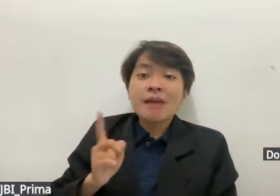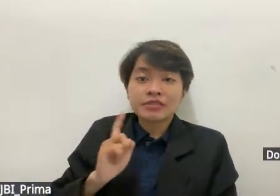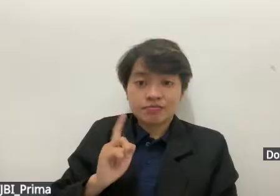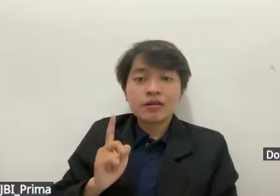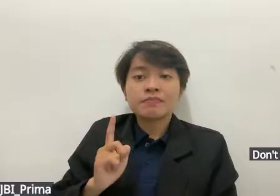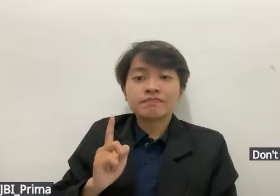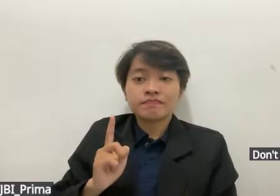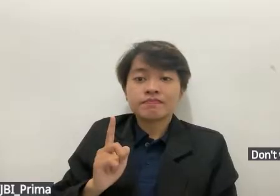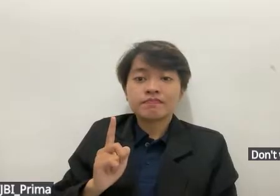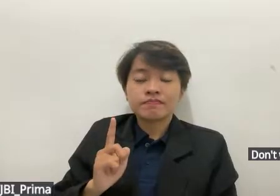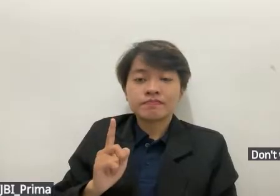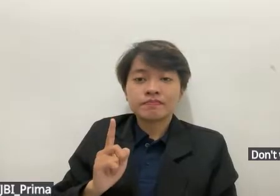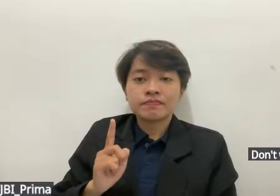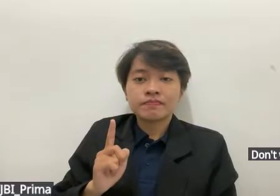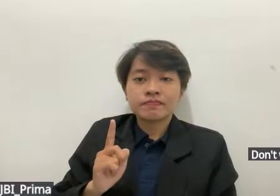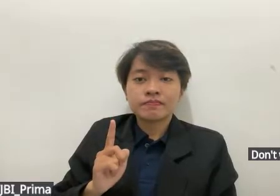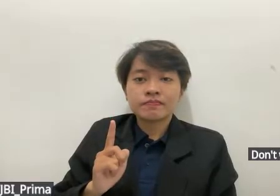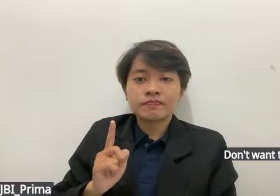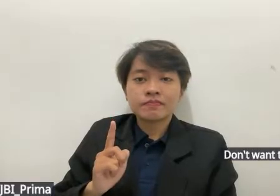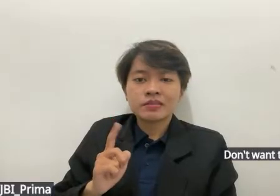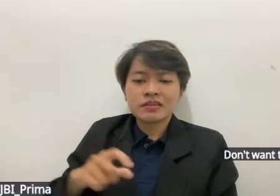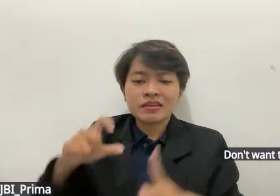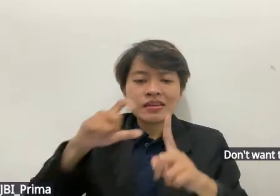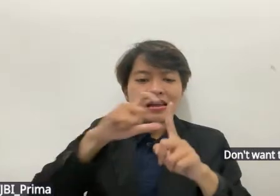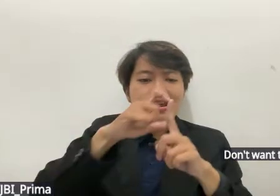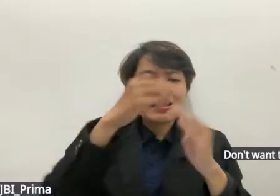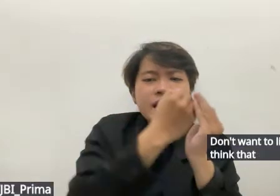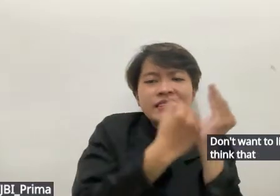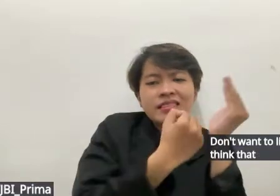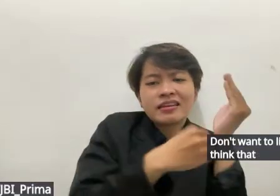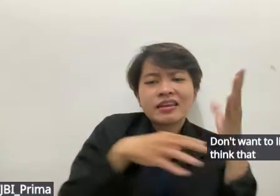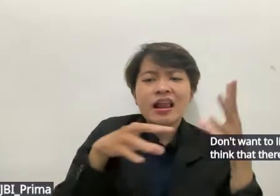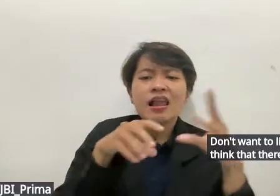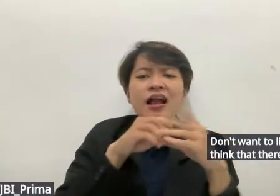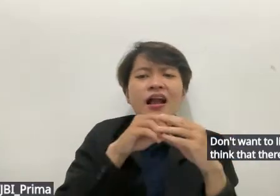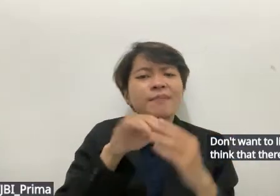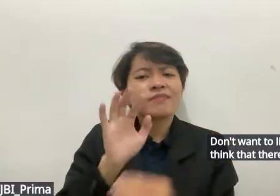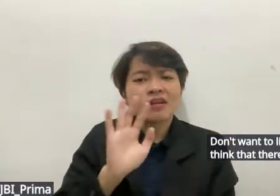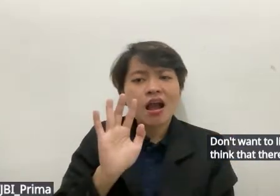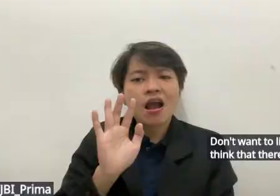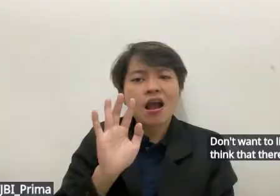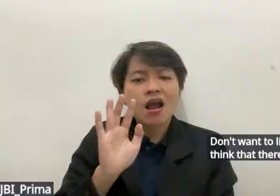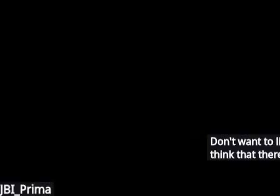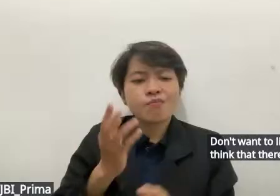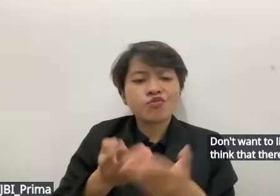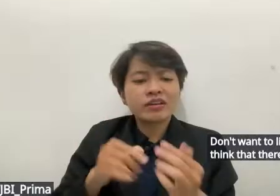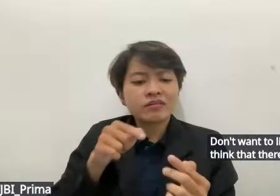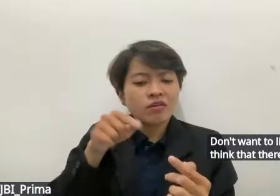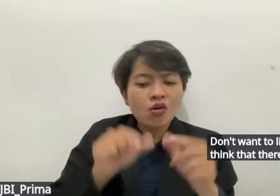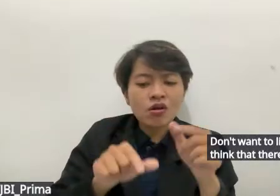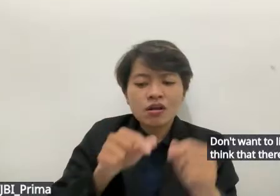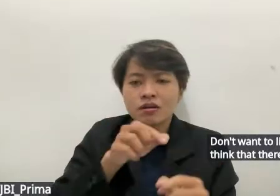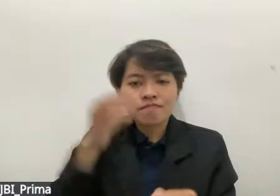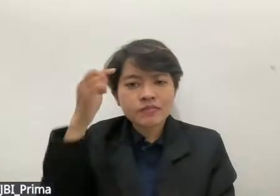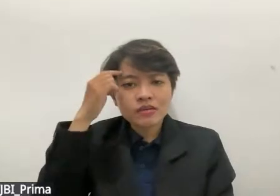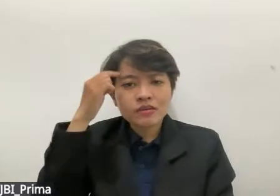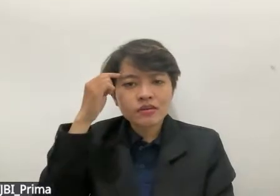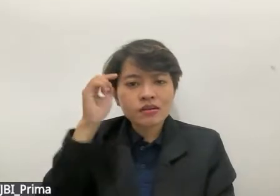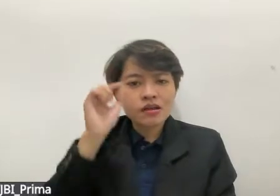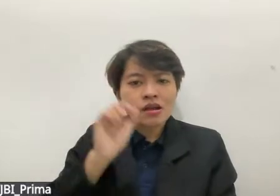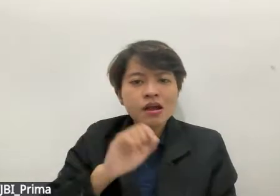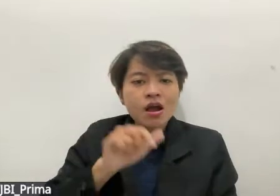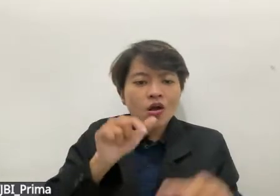of faulty data. They think that there's hardly anybody in Indonesia who has a